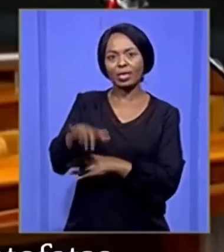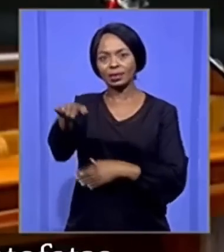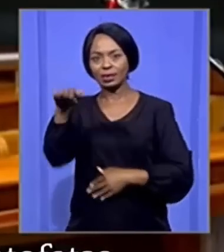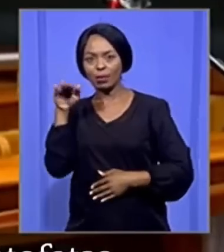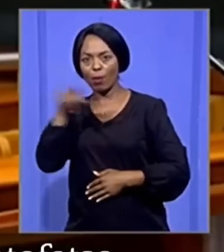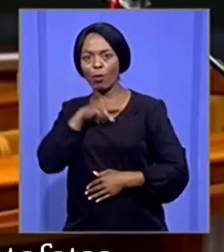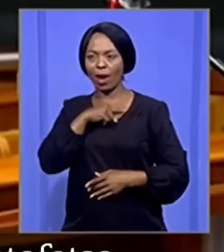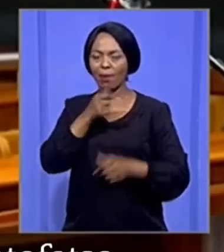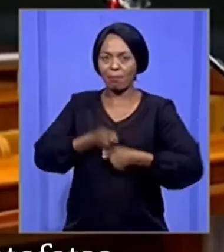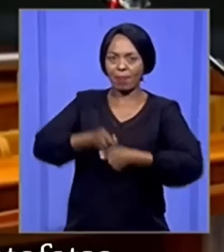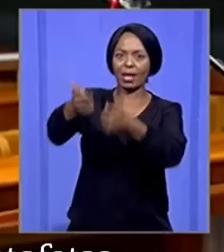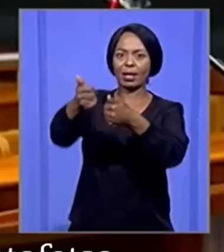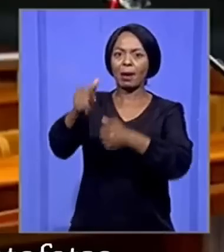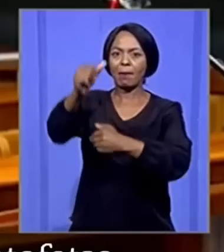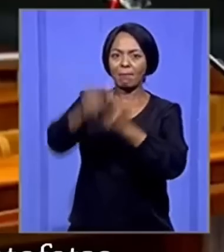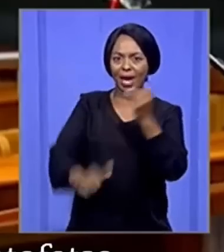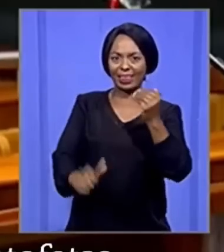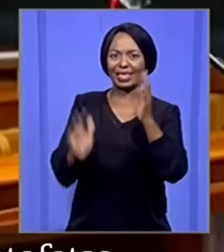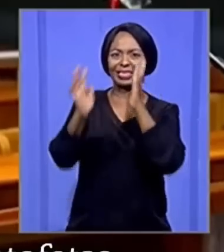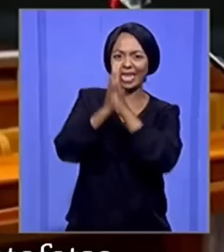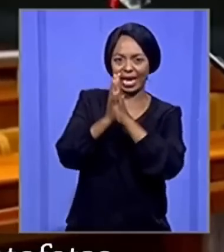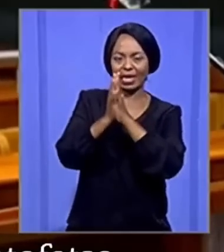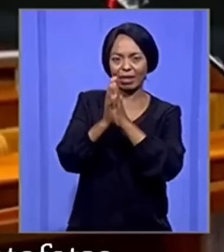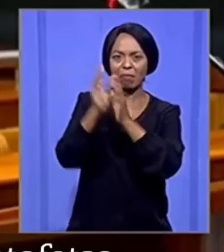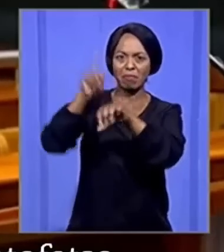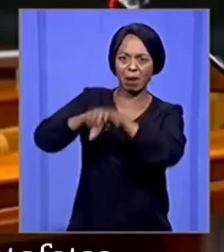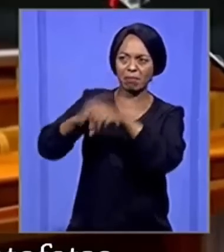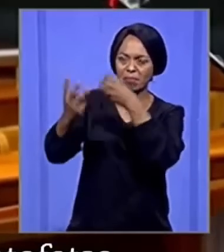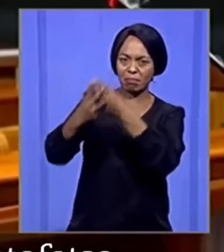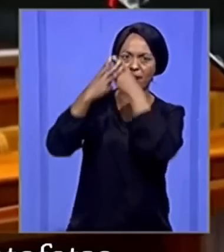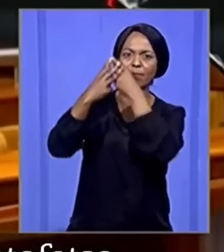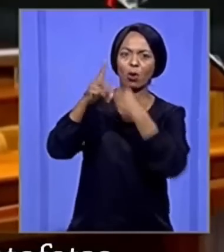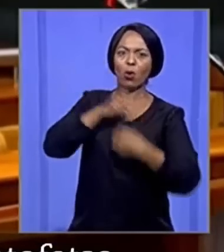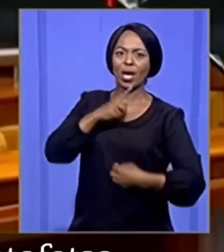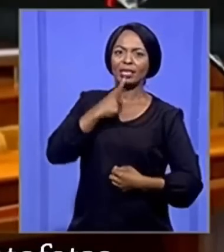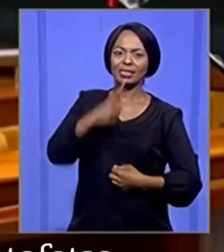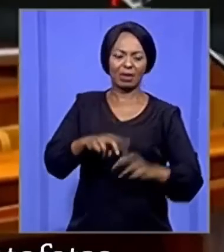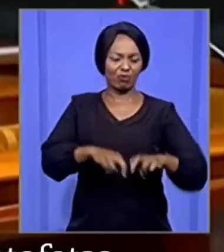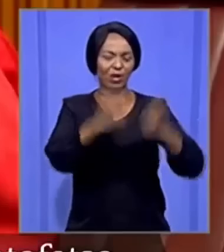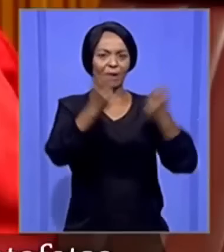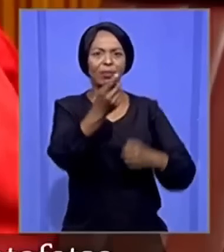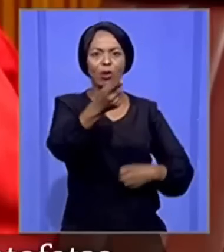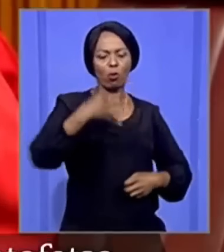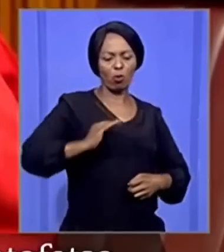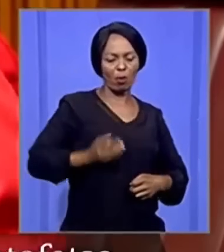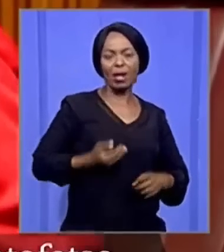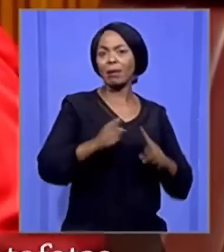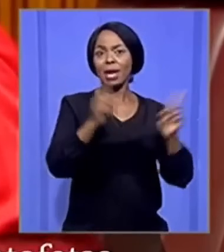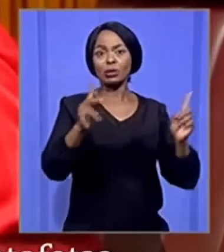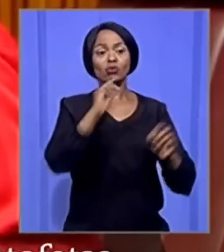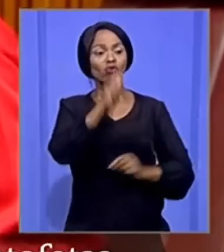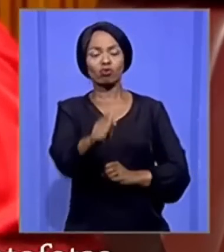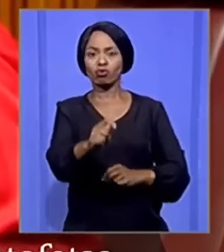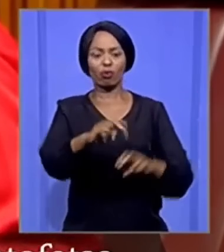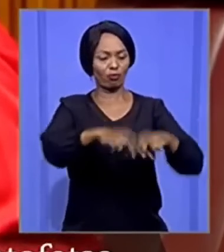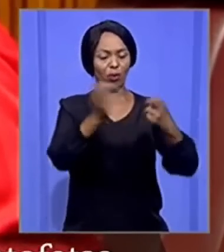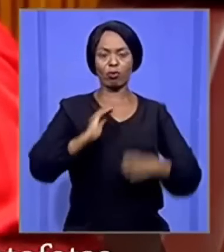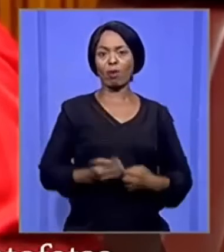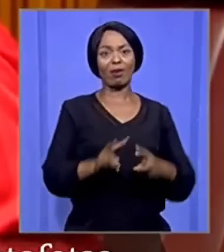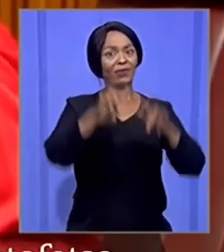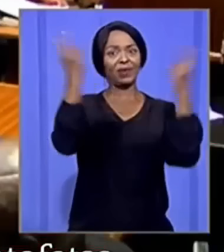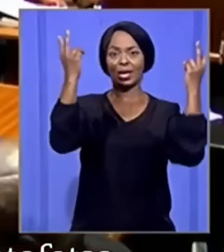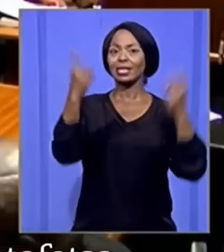go latela go nna dikgwedi di le 10 kwa kgolegelong ka ntlha ya magatwe a gore o beteletse mme go se yalo. Gape o ngangile ka gore fa